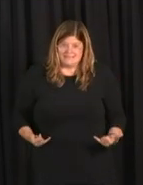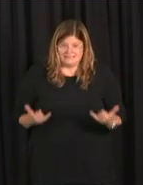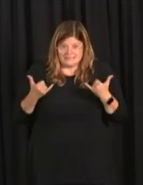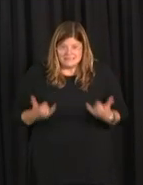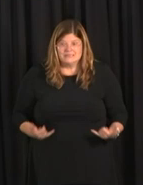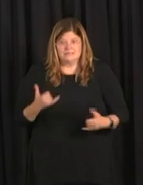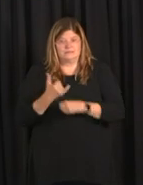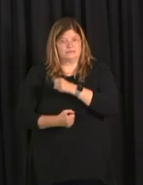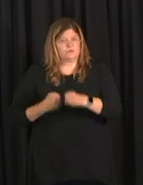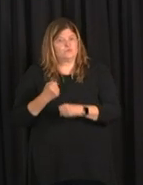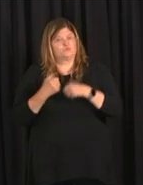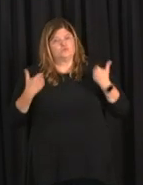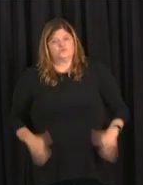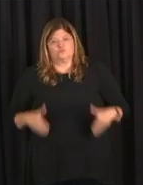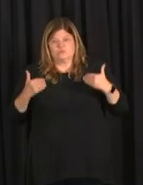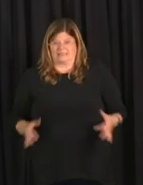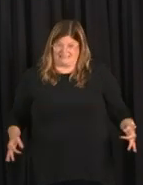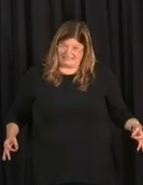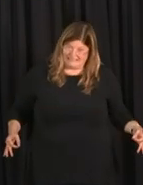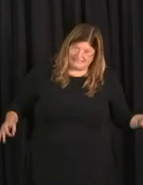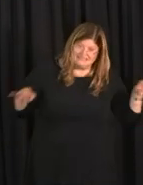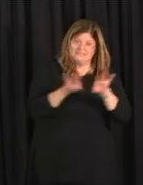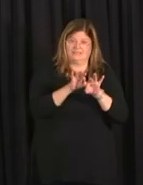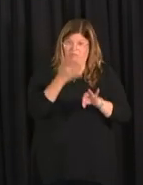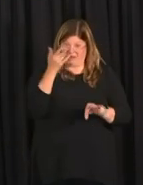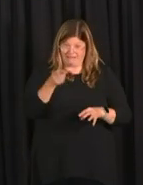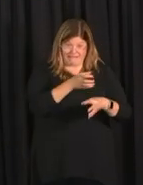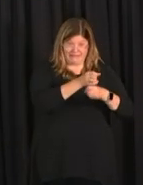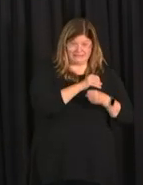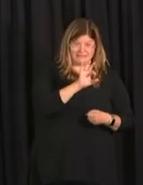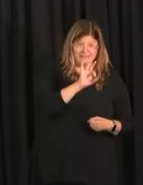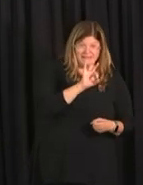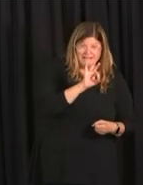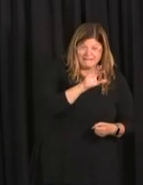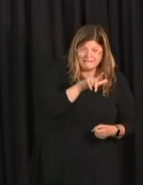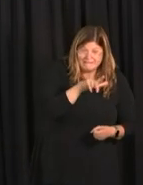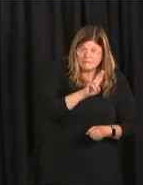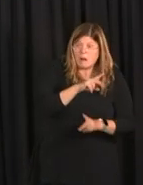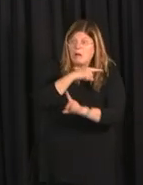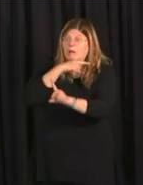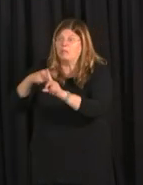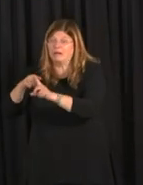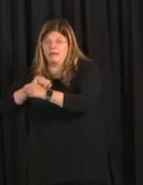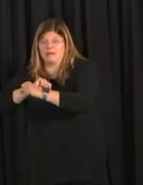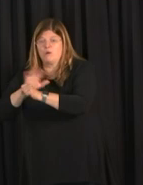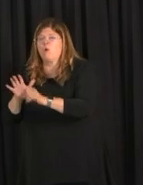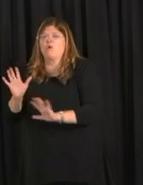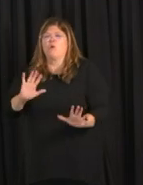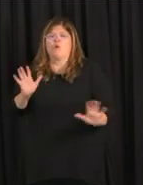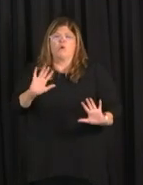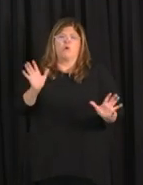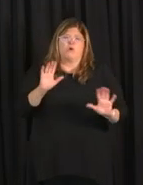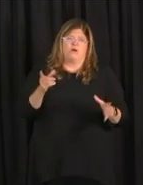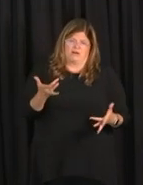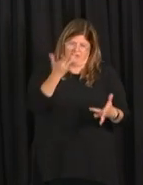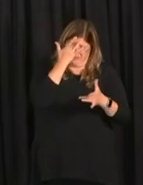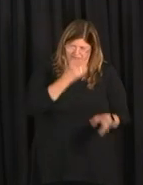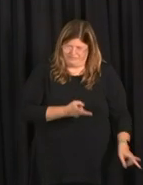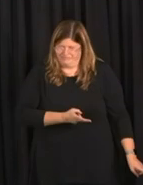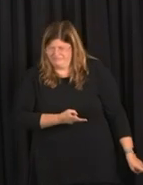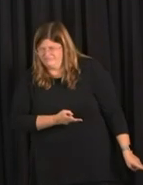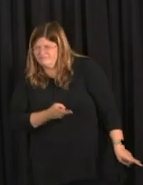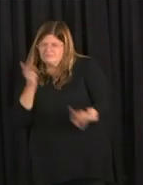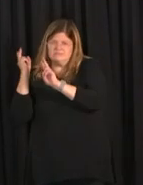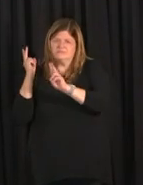year. Getting the flu or getting COVID can cause serious illness, and we know that catching both at the